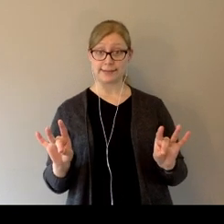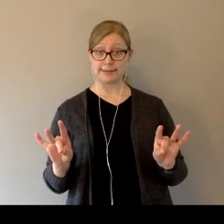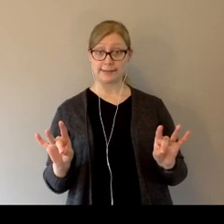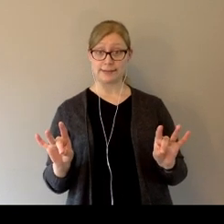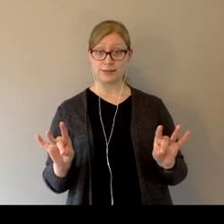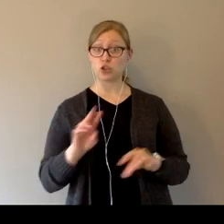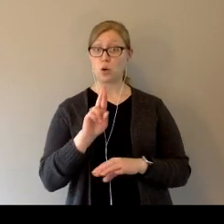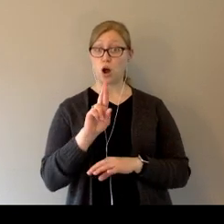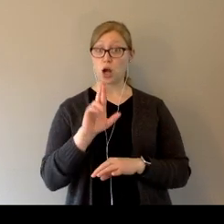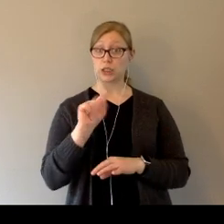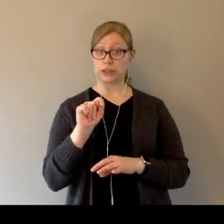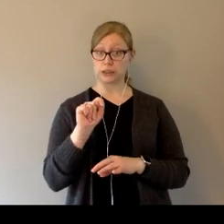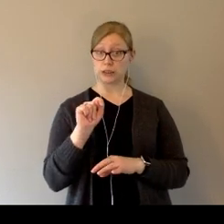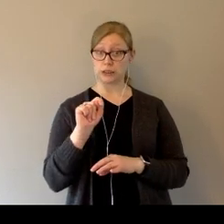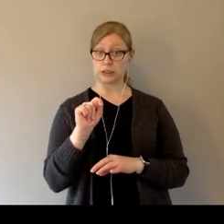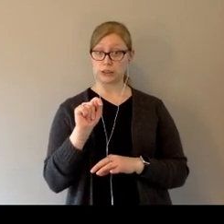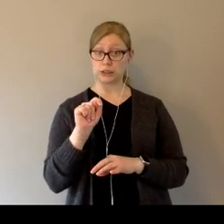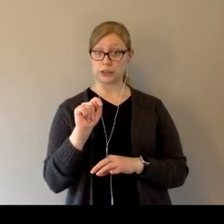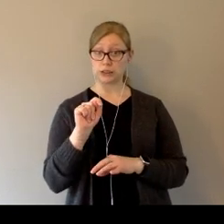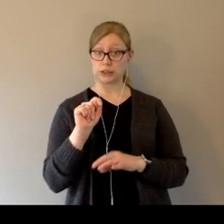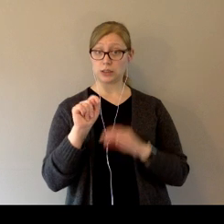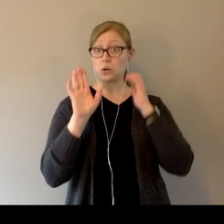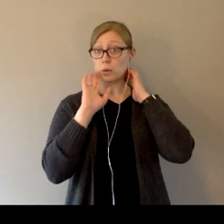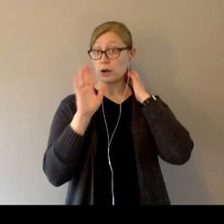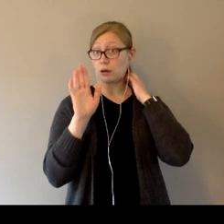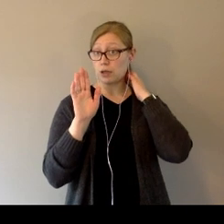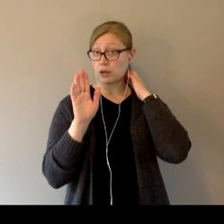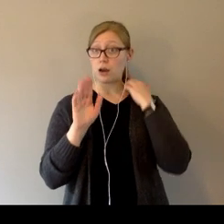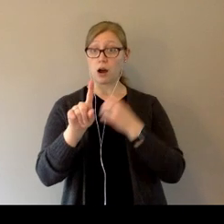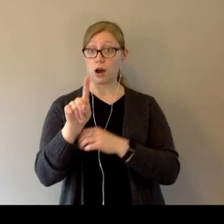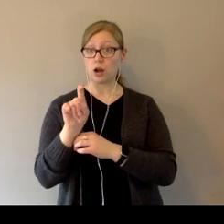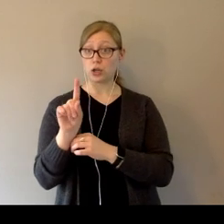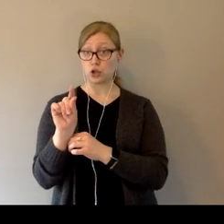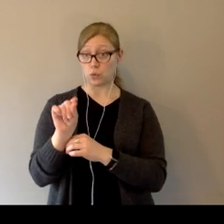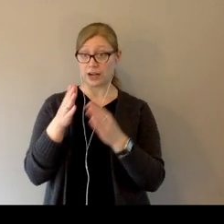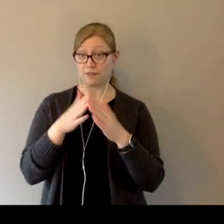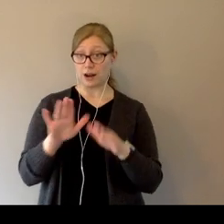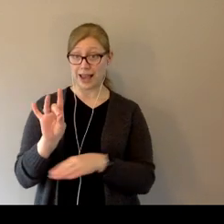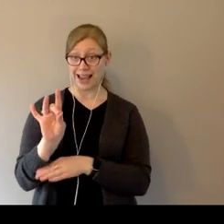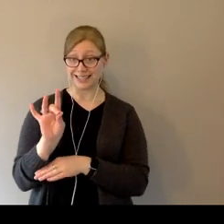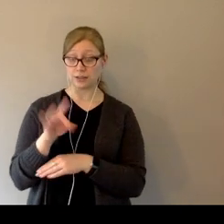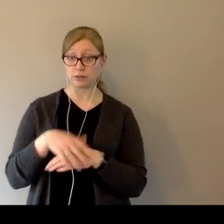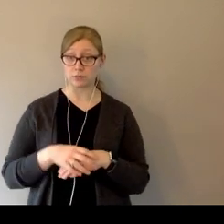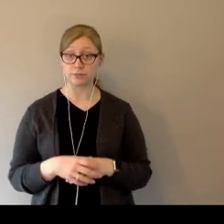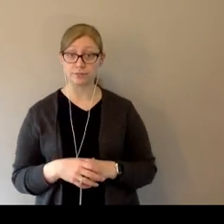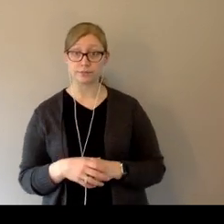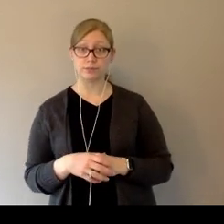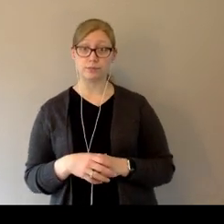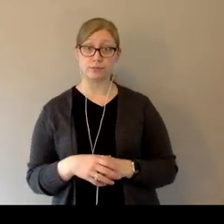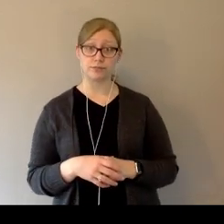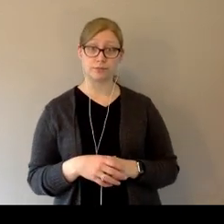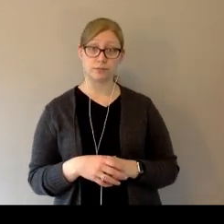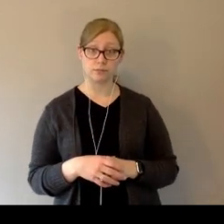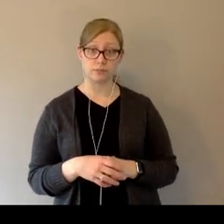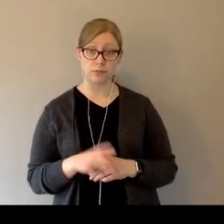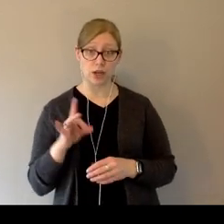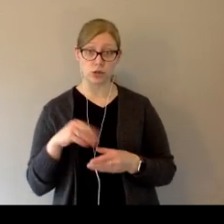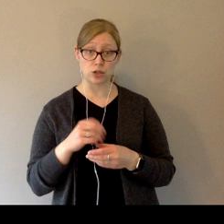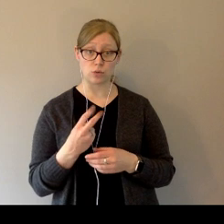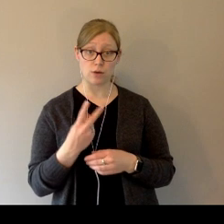RT, is going to be whatever 120 divided by 8 is. So 8 goes into 12 once, and there's 4 left over,